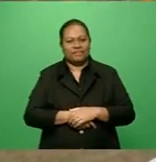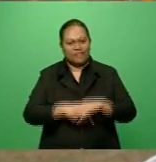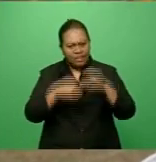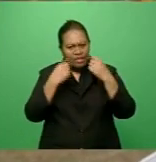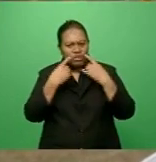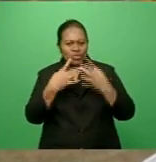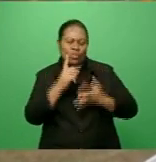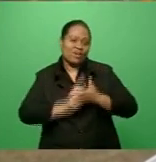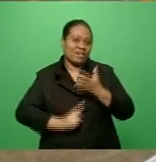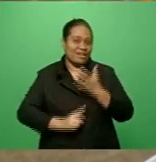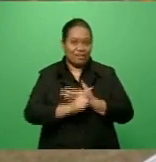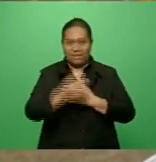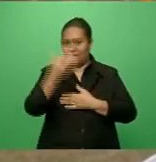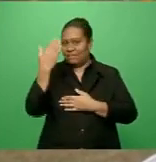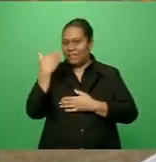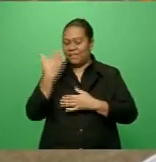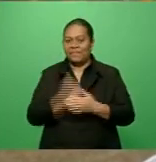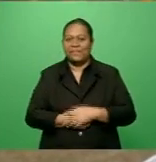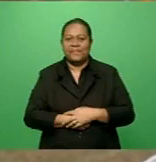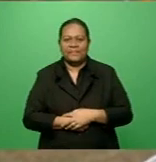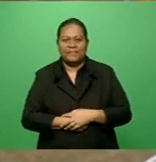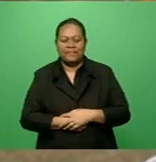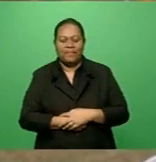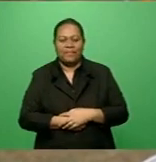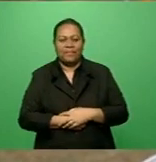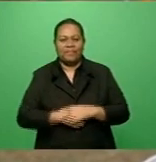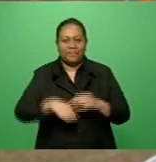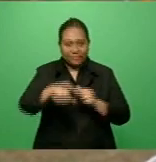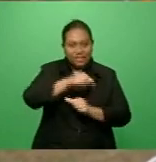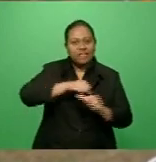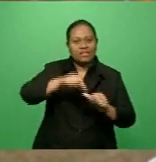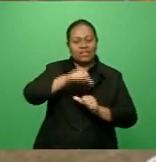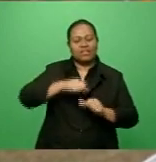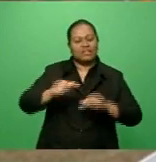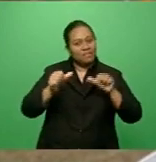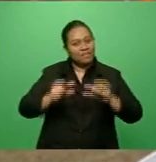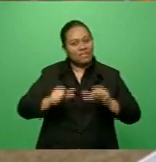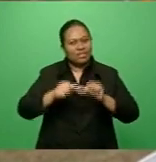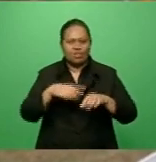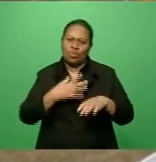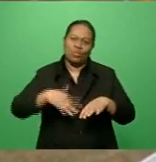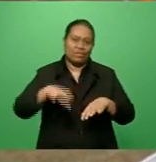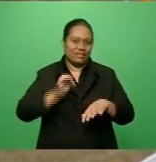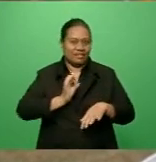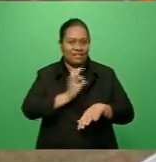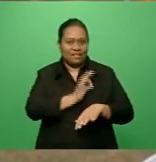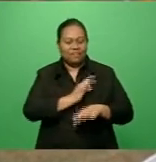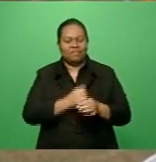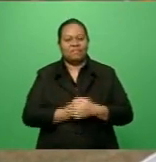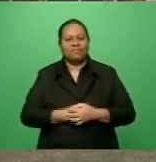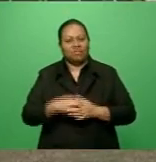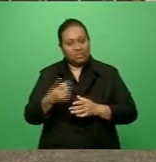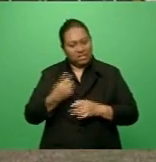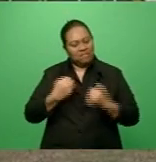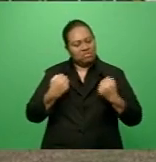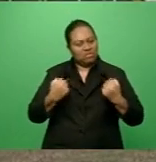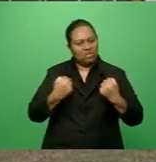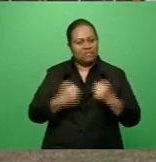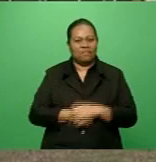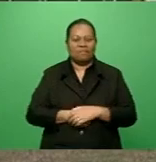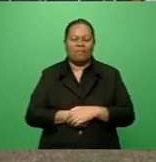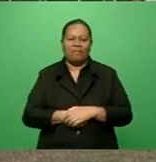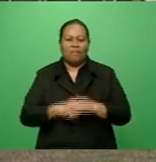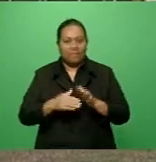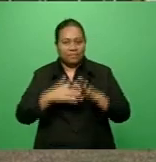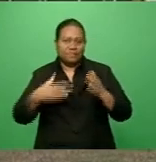happened, and with the help of the association, the president and the officials, we're going to come back stronger. The side has come